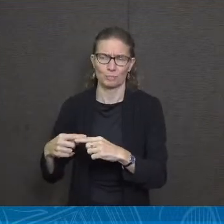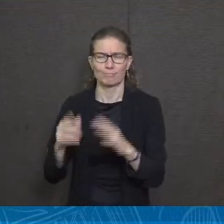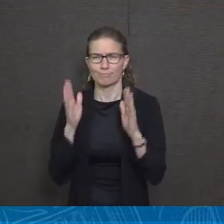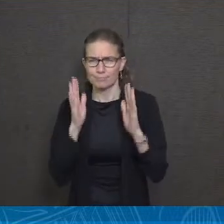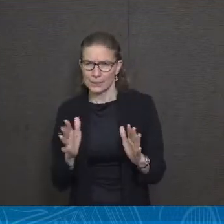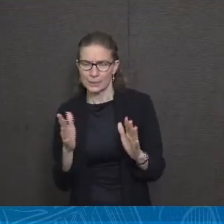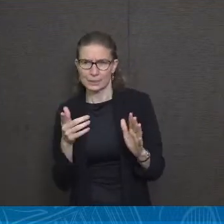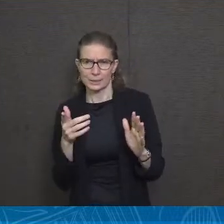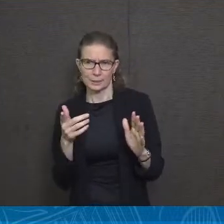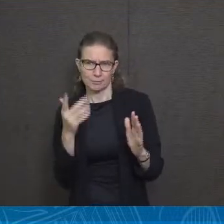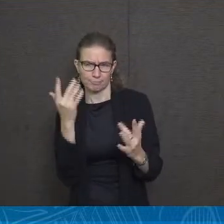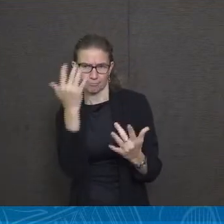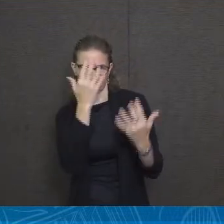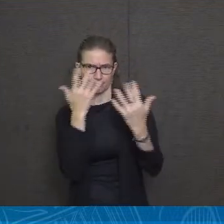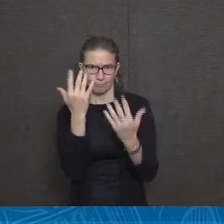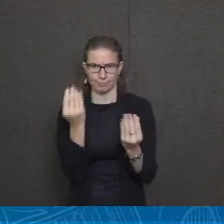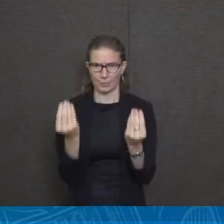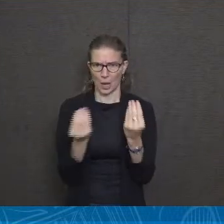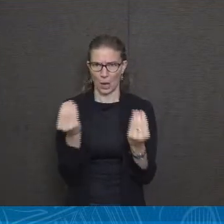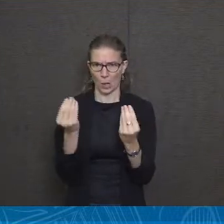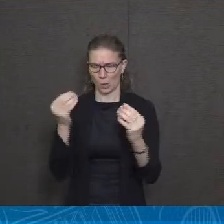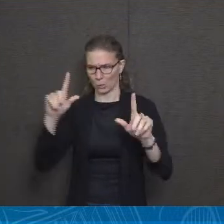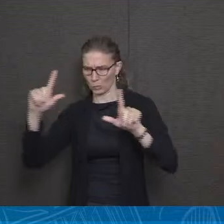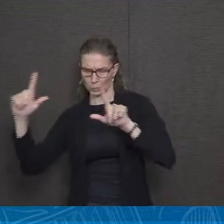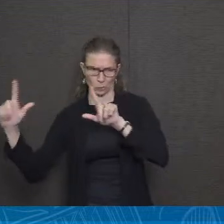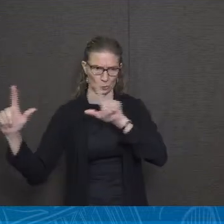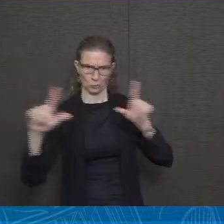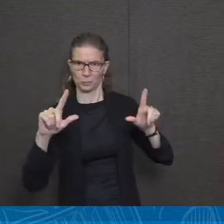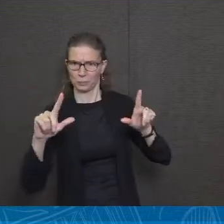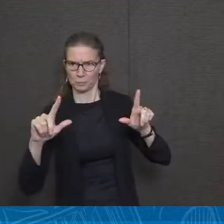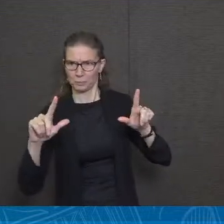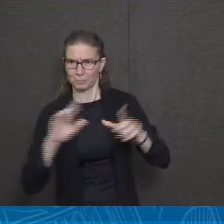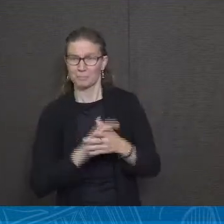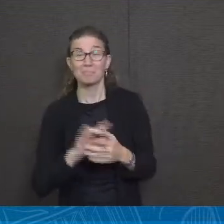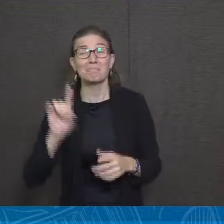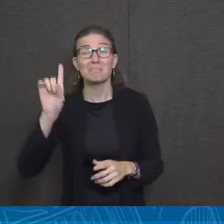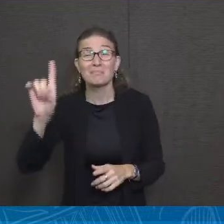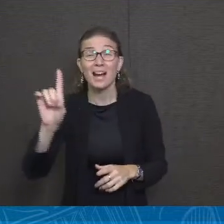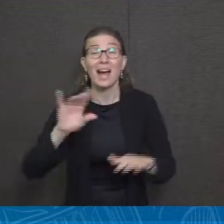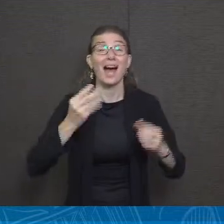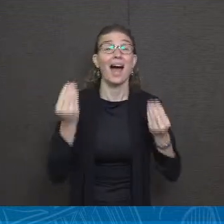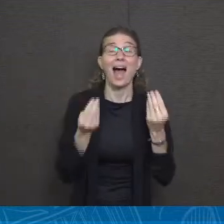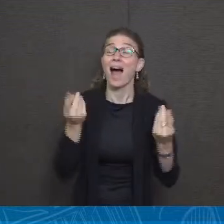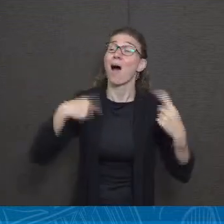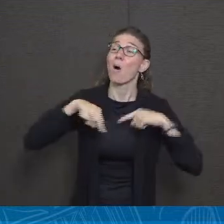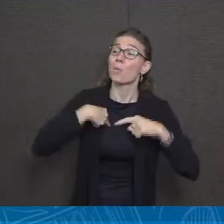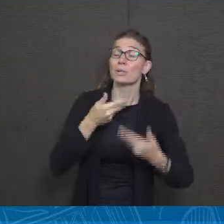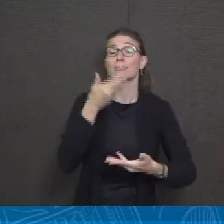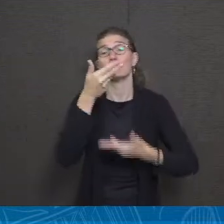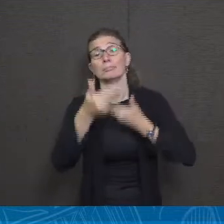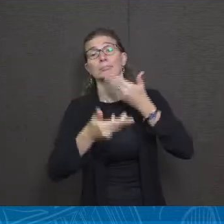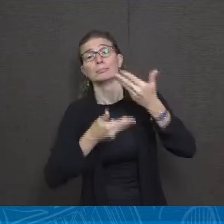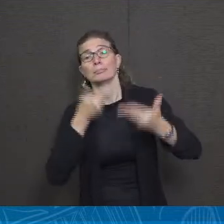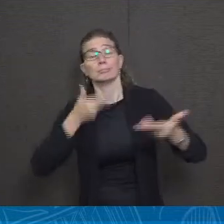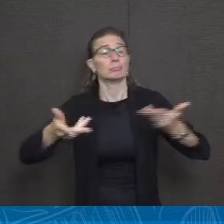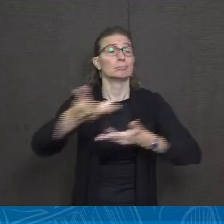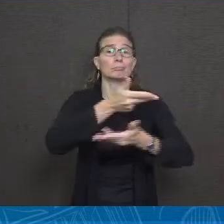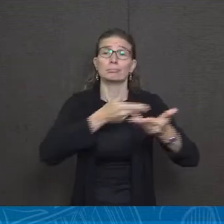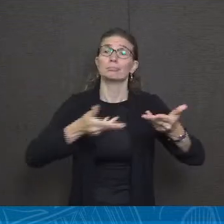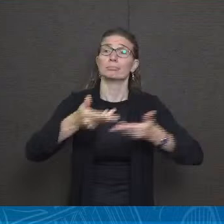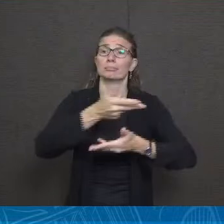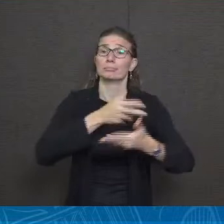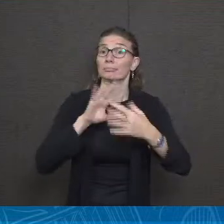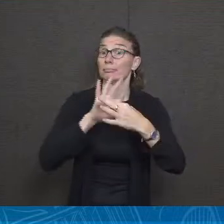of framing things. But partly I think it's to shift the narrative. I still find that certainly in my own experience in New Zealand, when